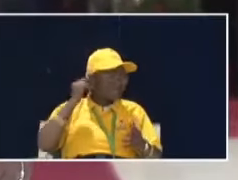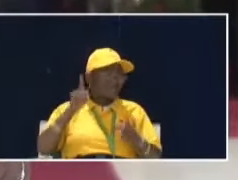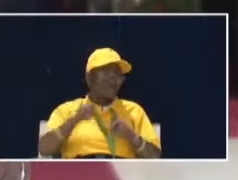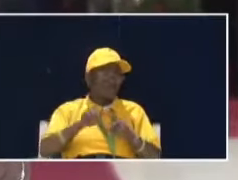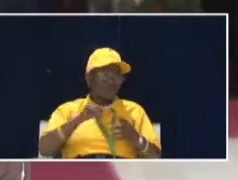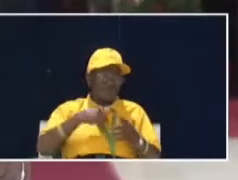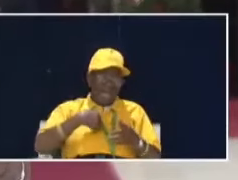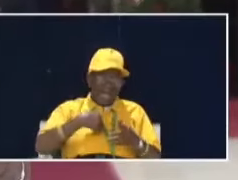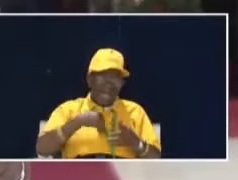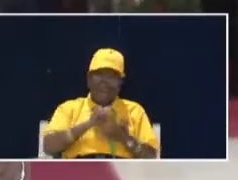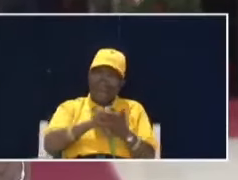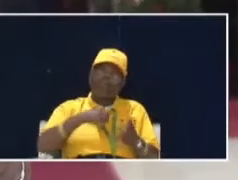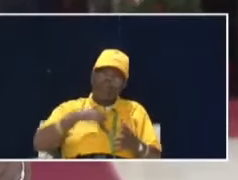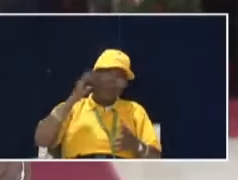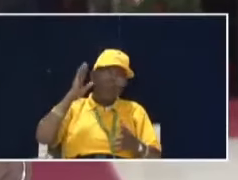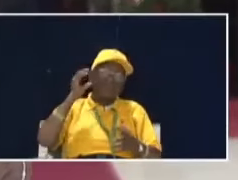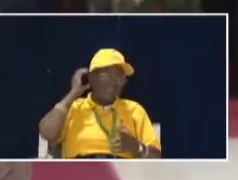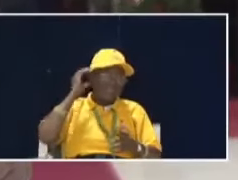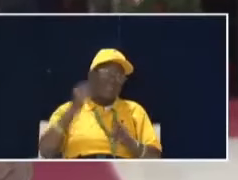speak, Lord,